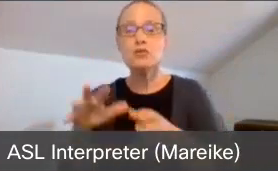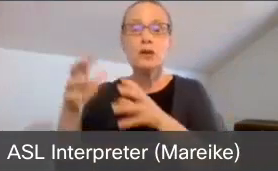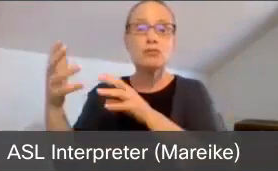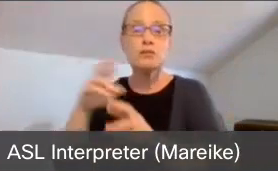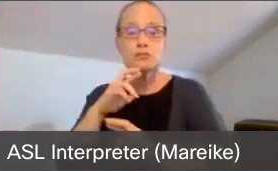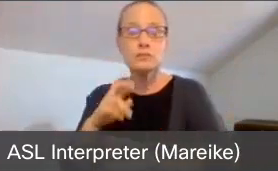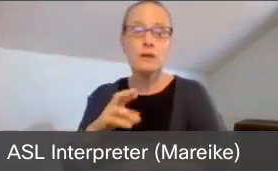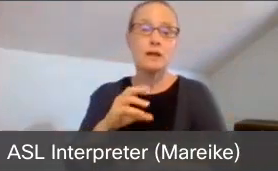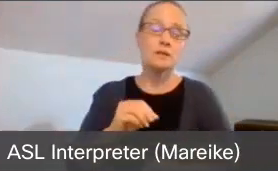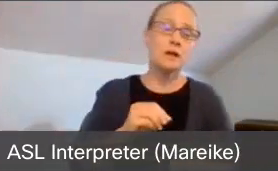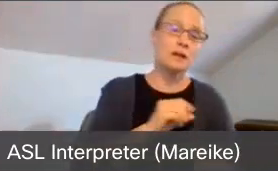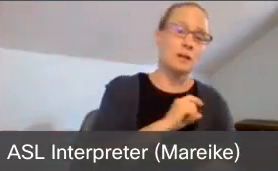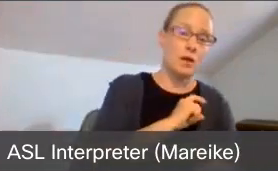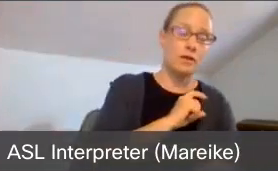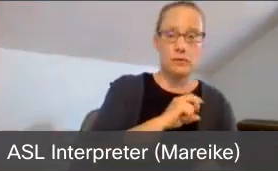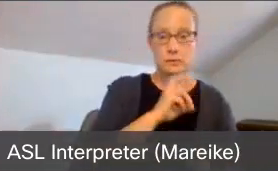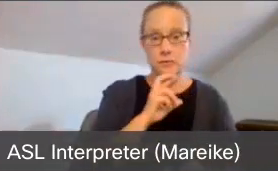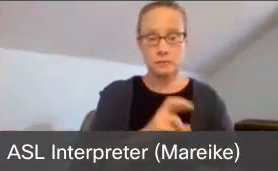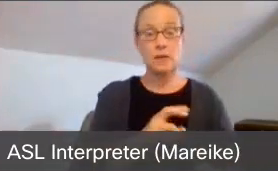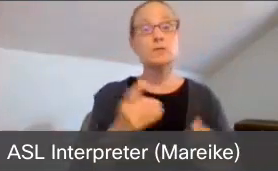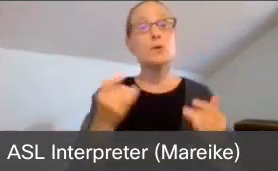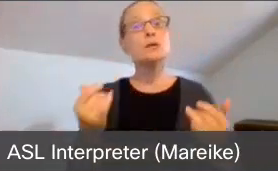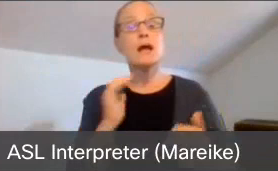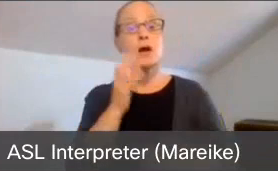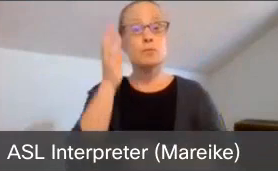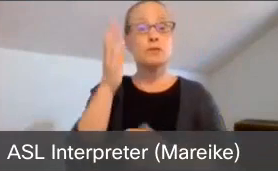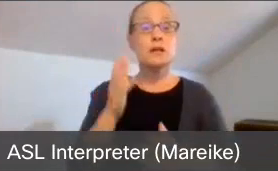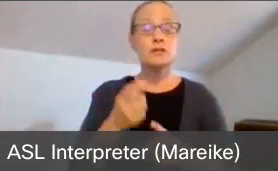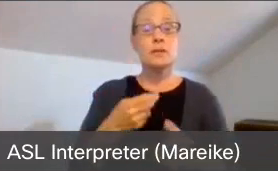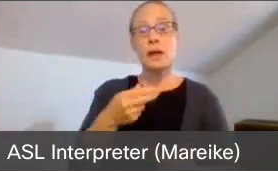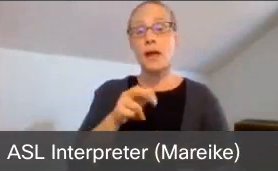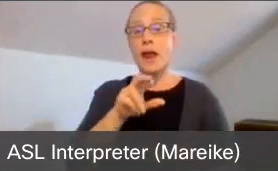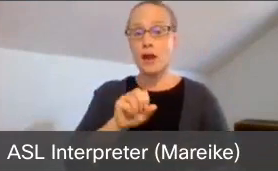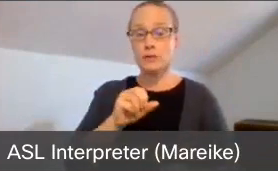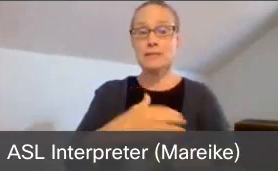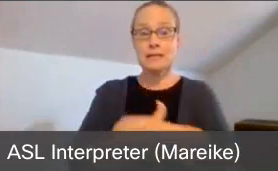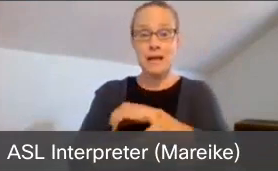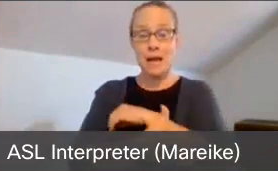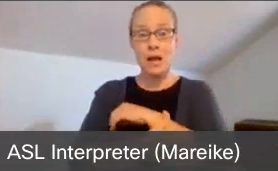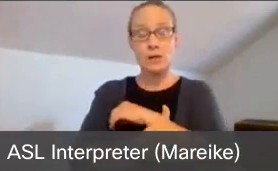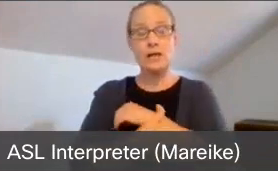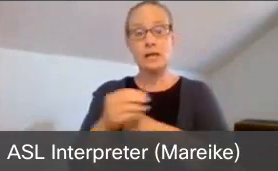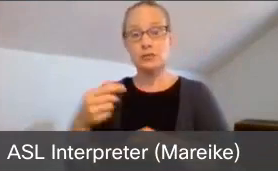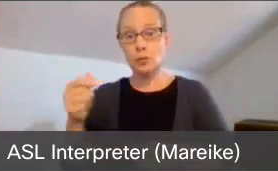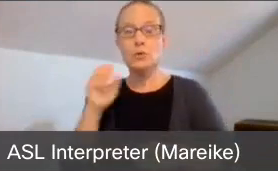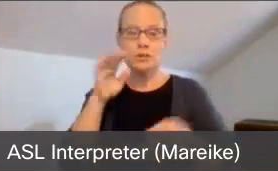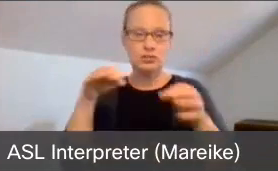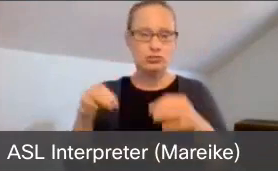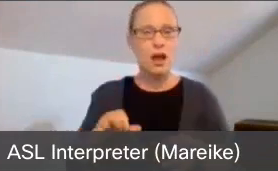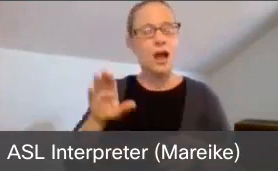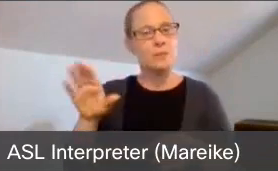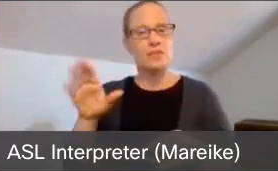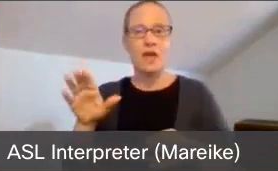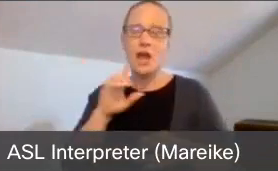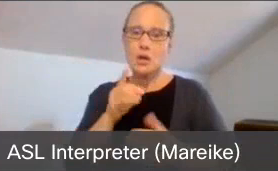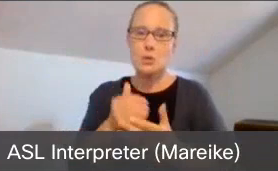law enforcement. So today, our presenters from Harris County and Georgia will describe their groundbreaking efforts